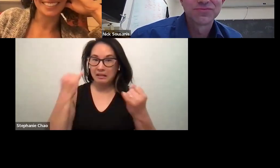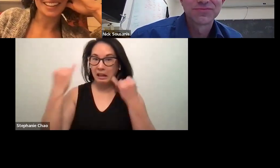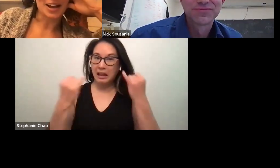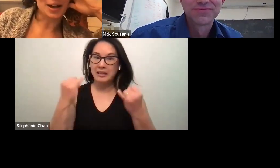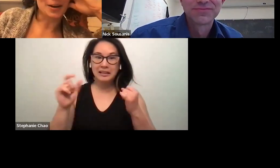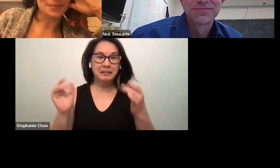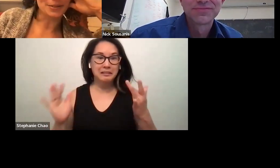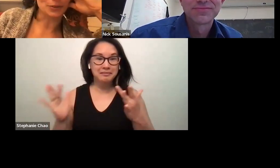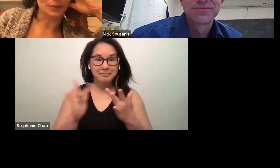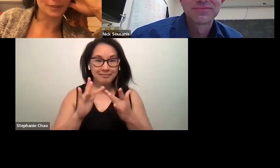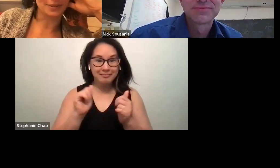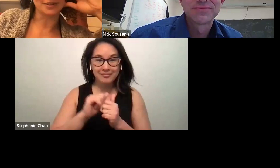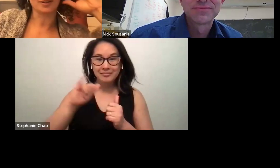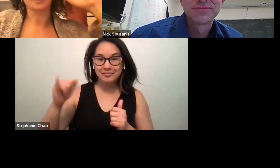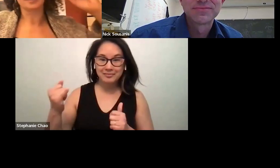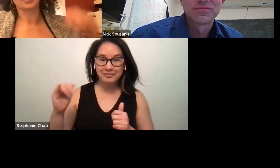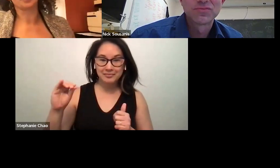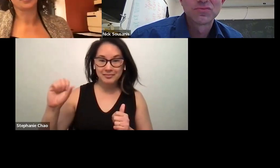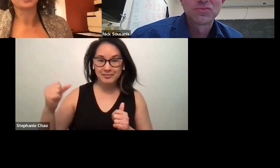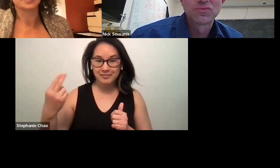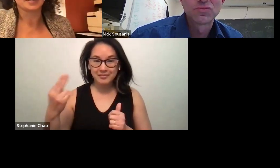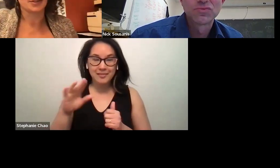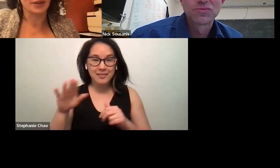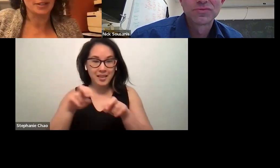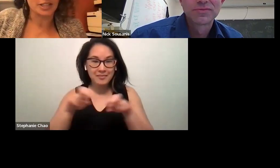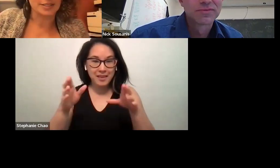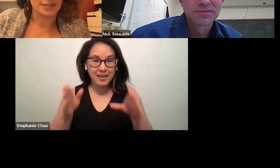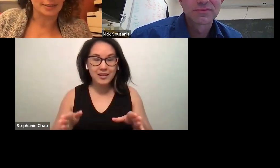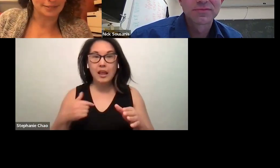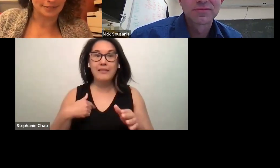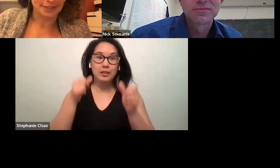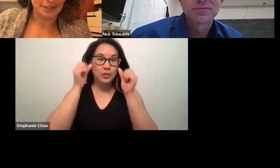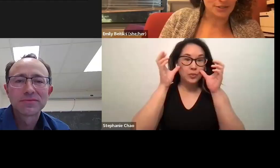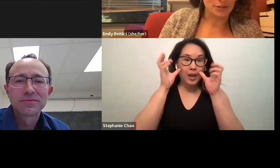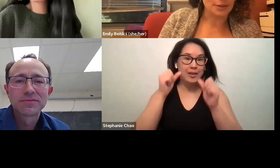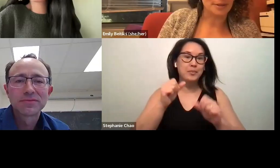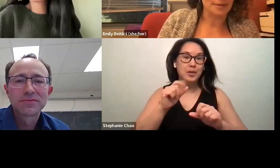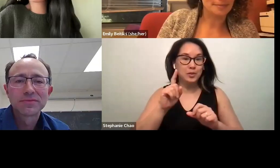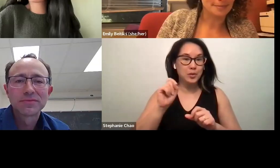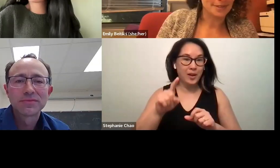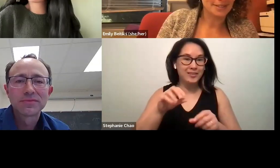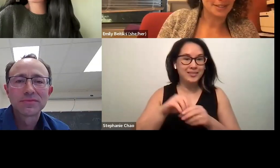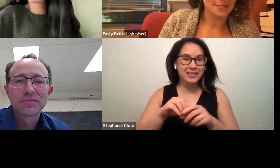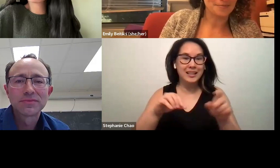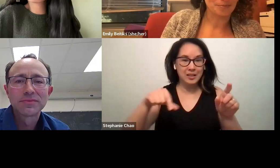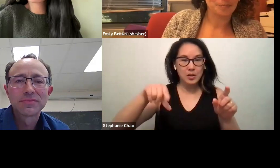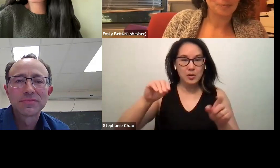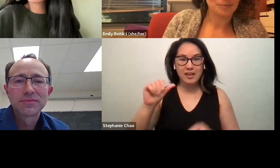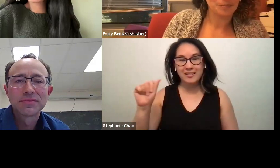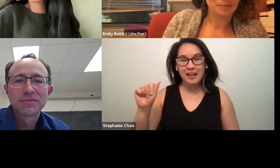panelists. So there are incredible questions in the Q&A. Shayna is going to lead us through some of them. Thanks,